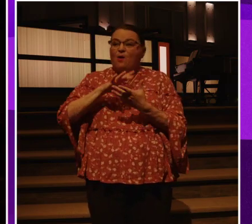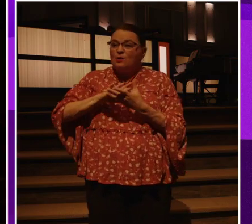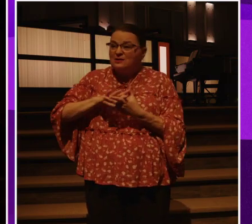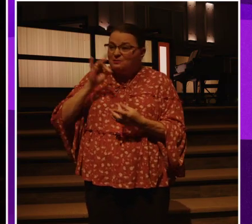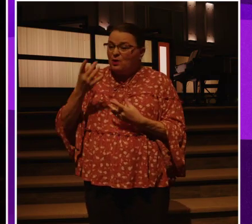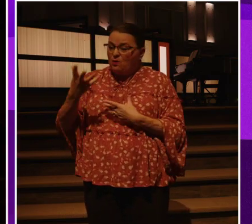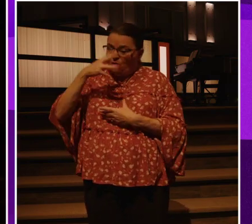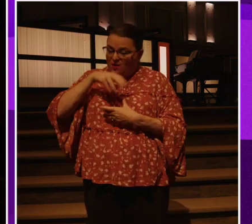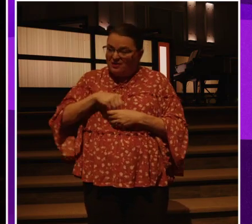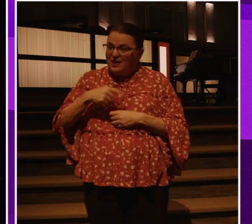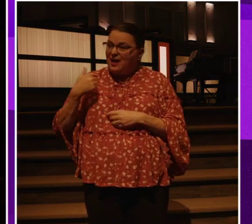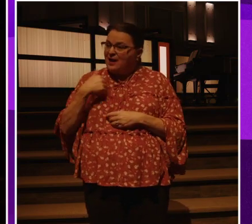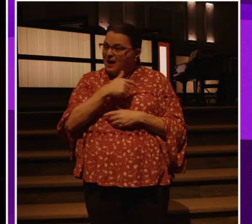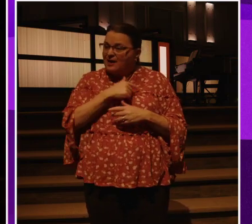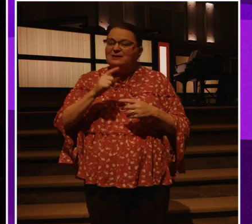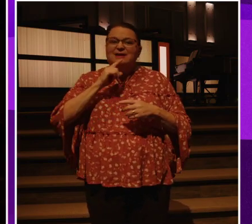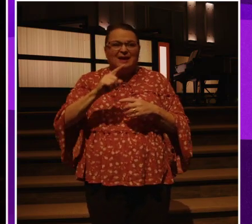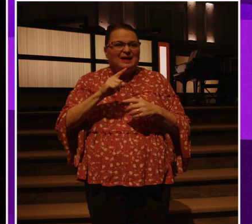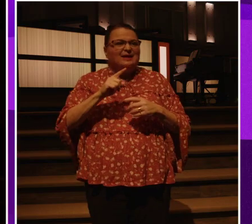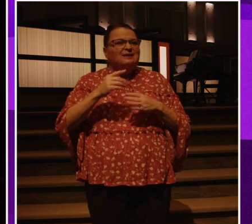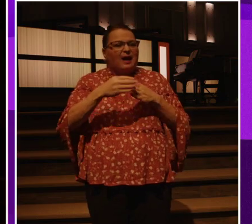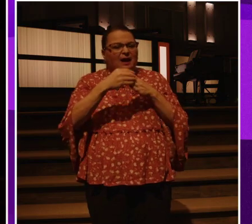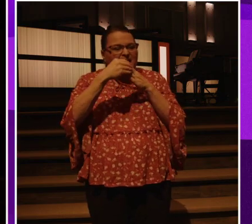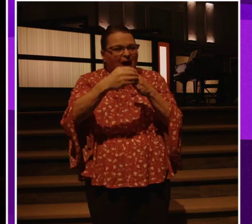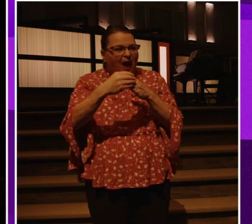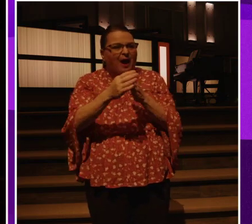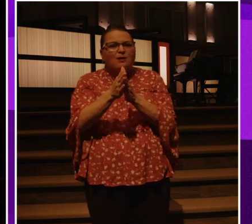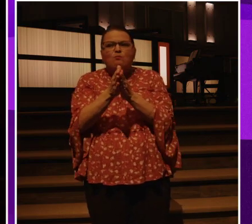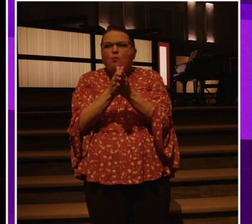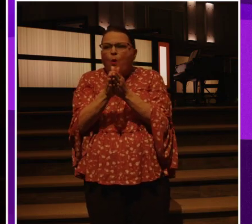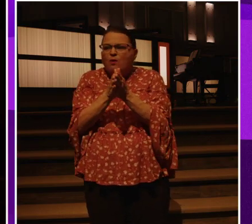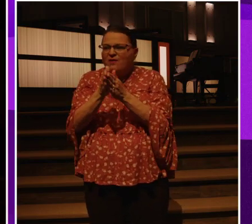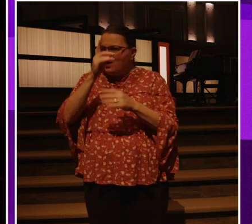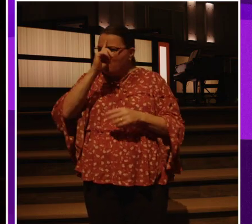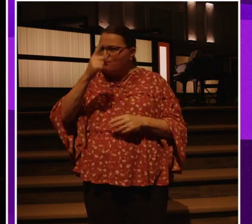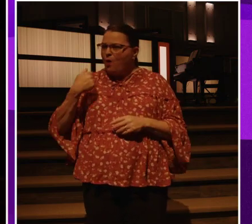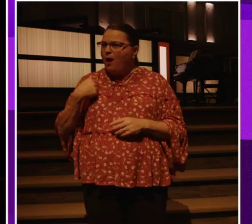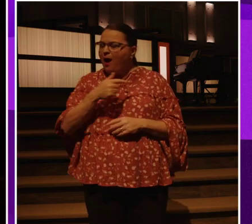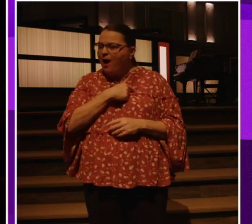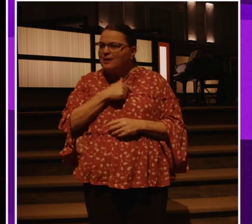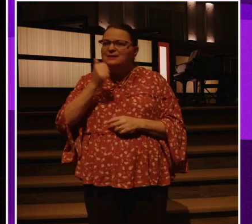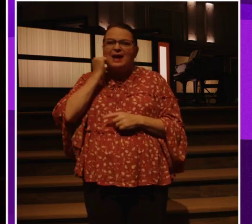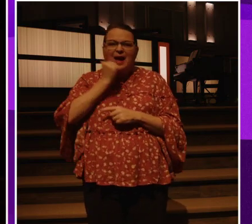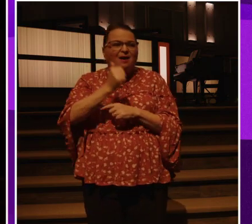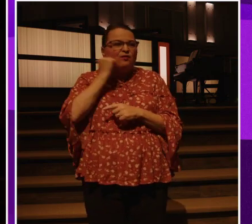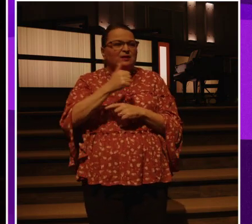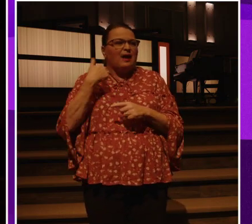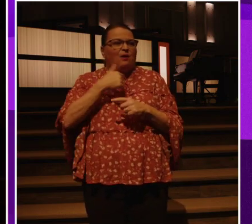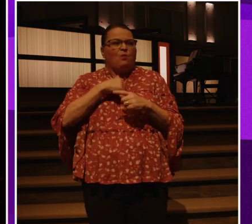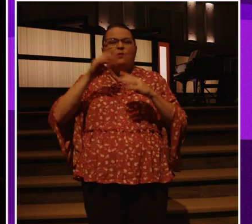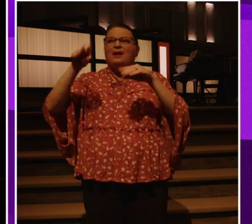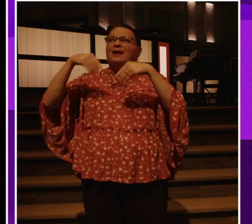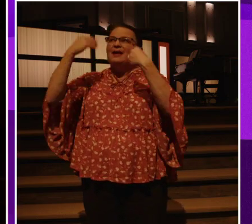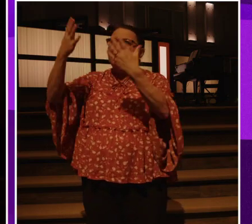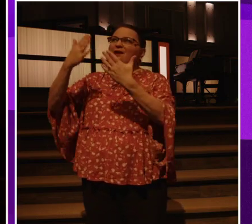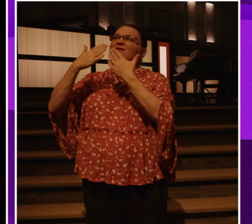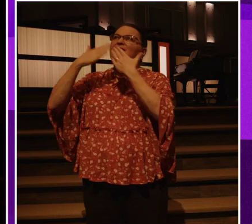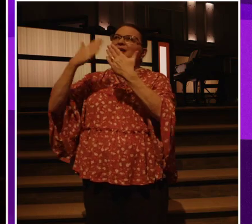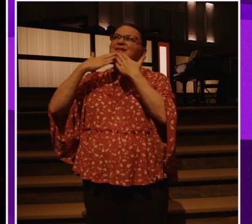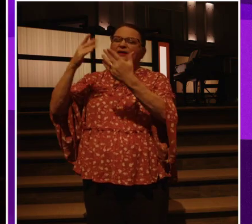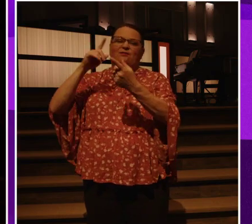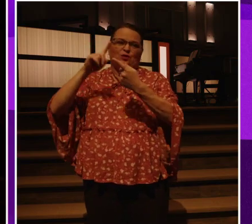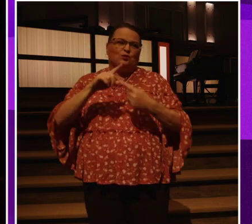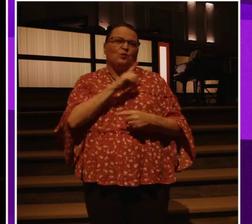us is a guide and motivator for us. And every day we give gratitude and thanksgiving to the